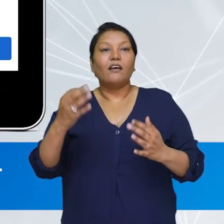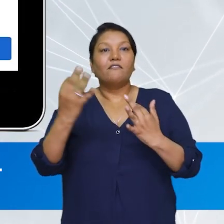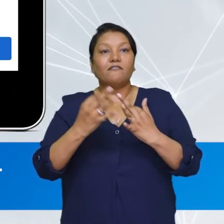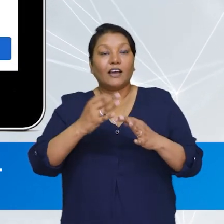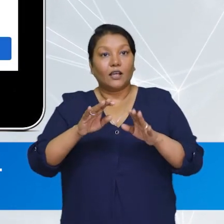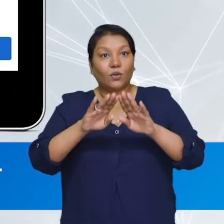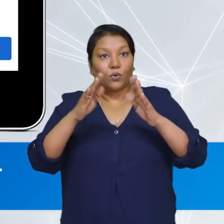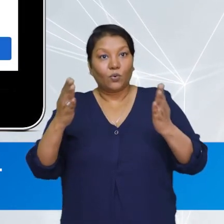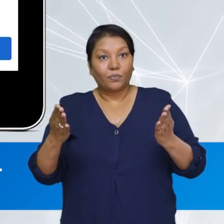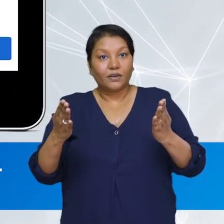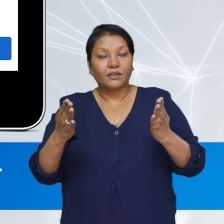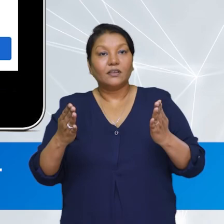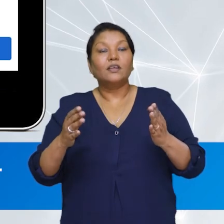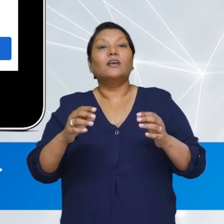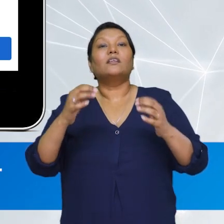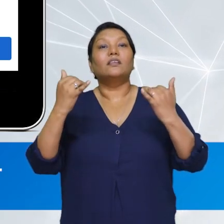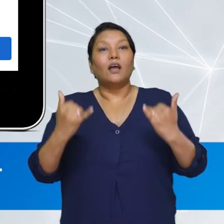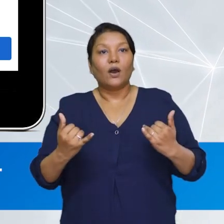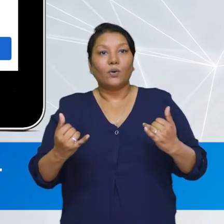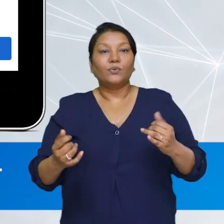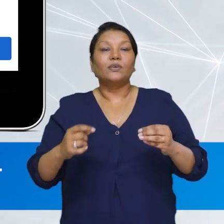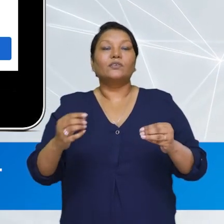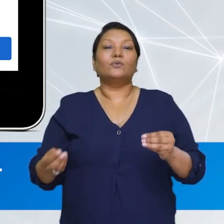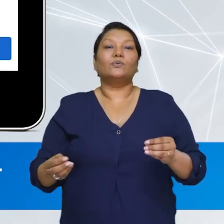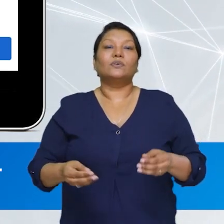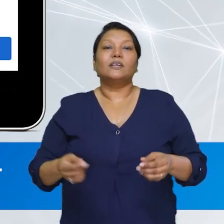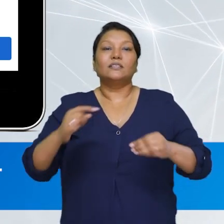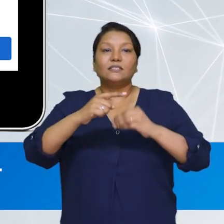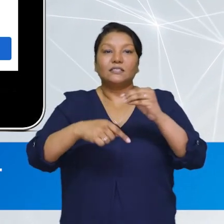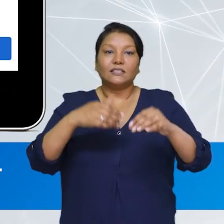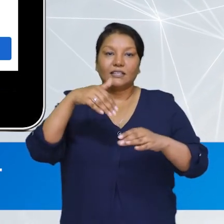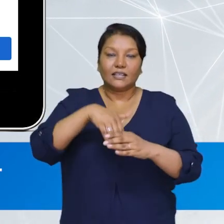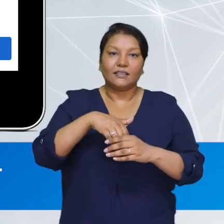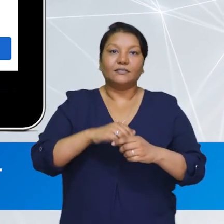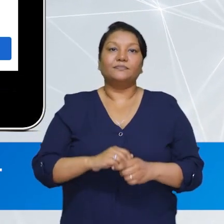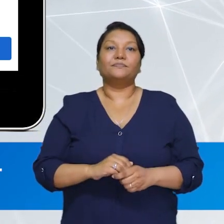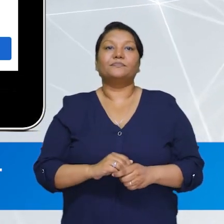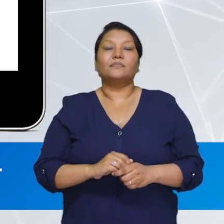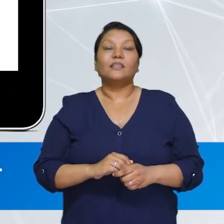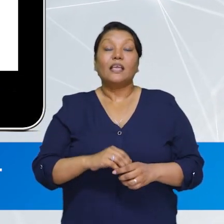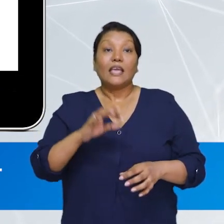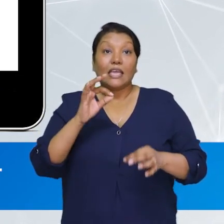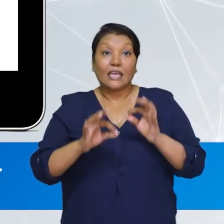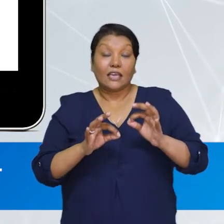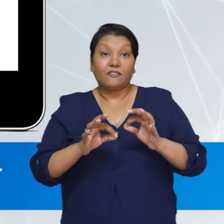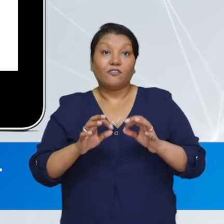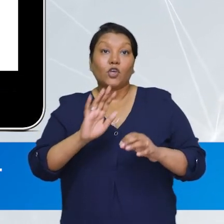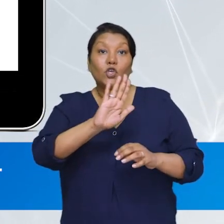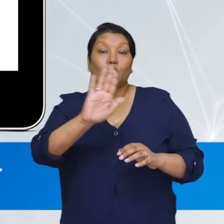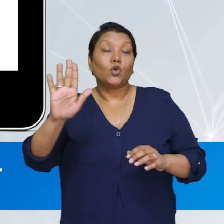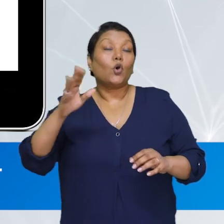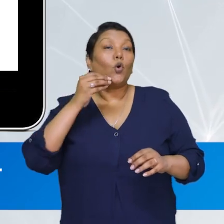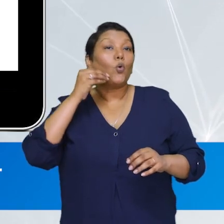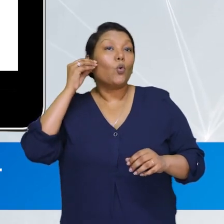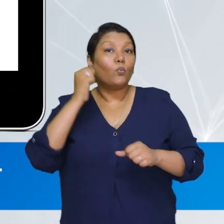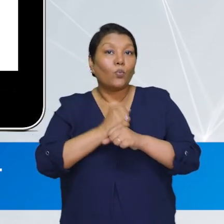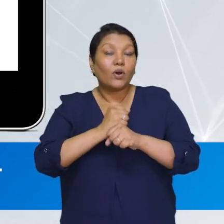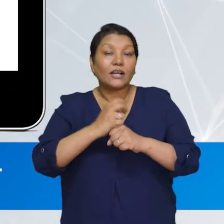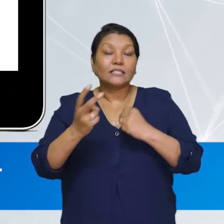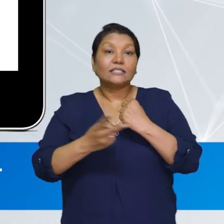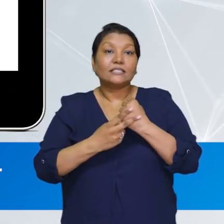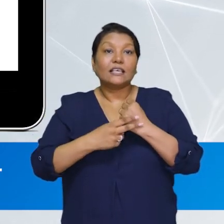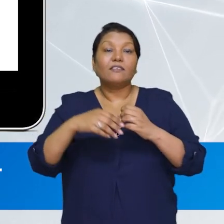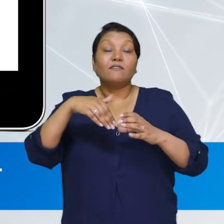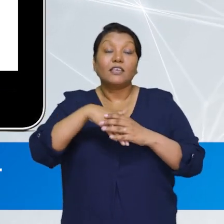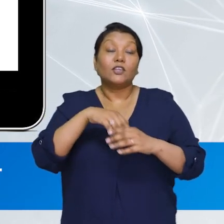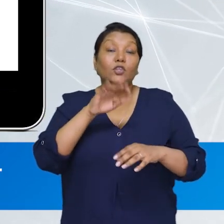Your file document is now on Classroom. Click Turn In. If you are uploading from folder or